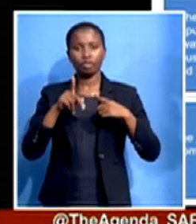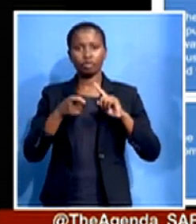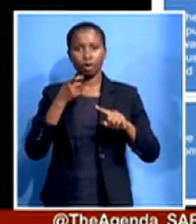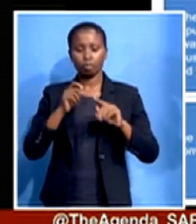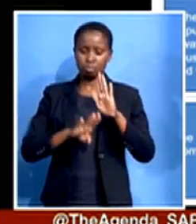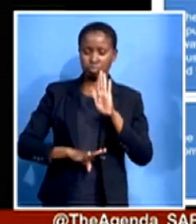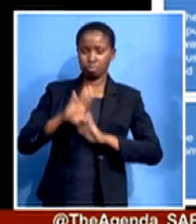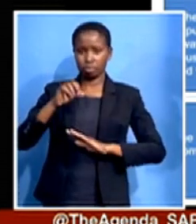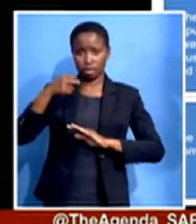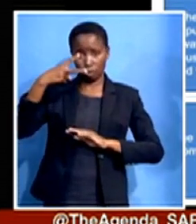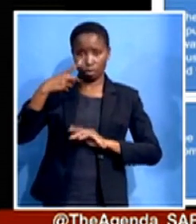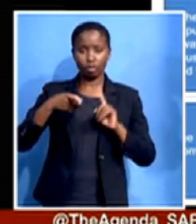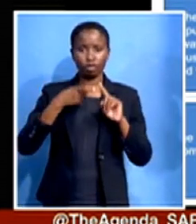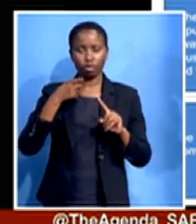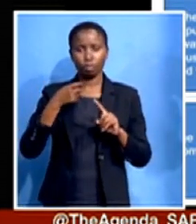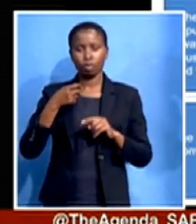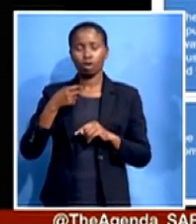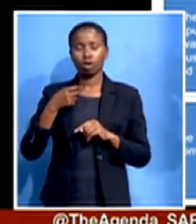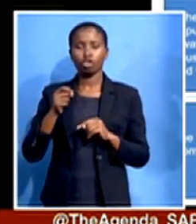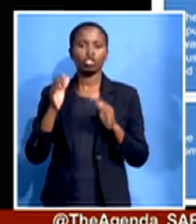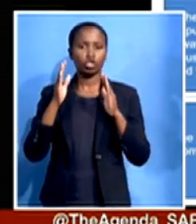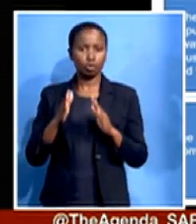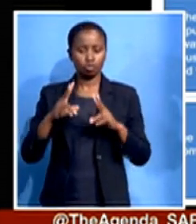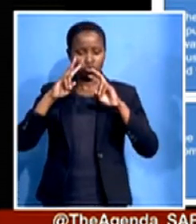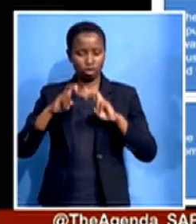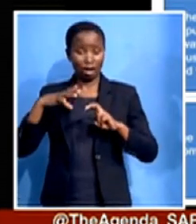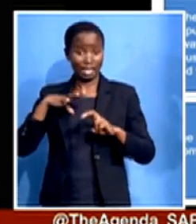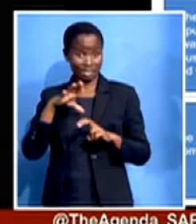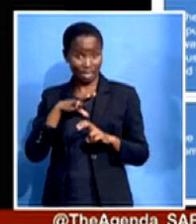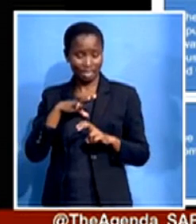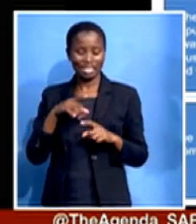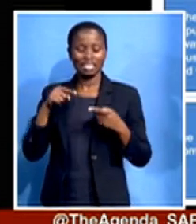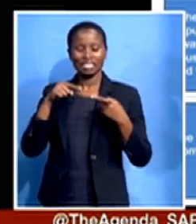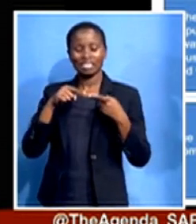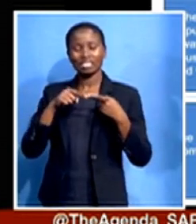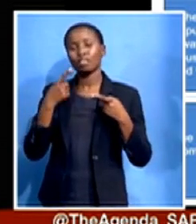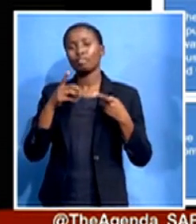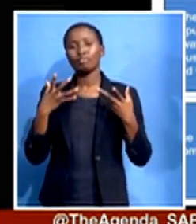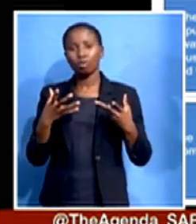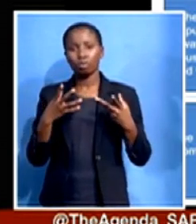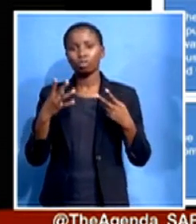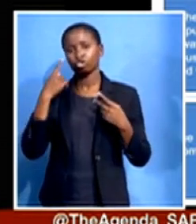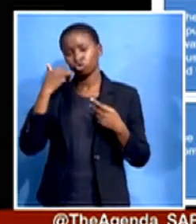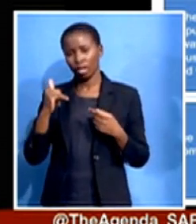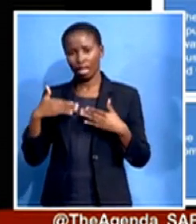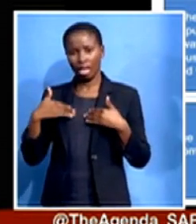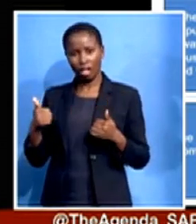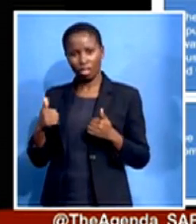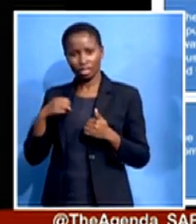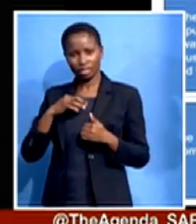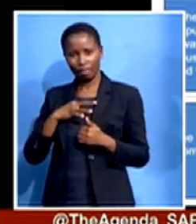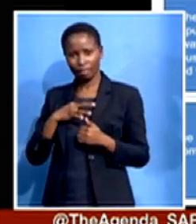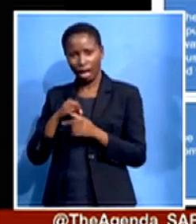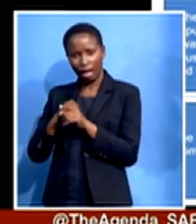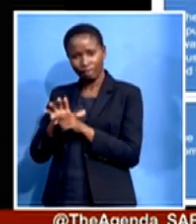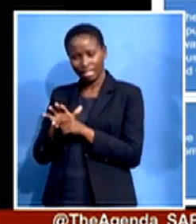Council, that looked at how the health workers were being affected by the work that they